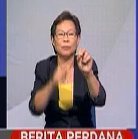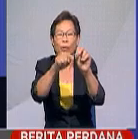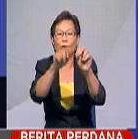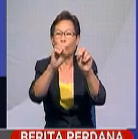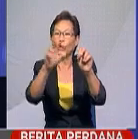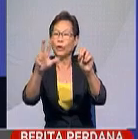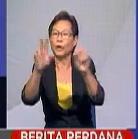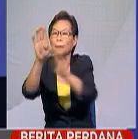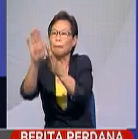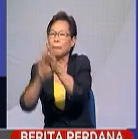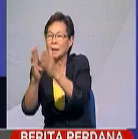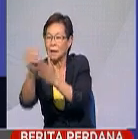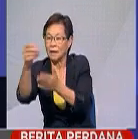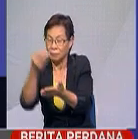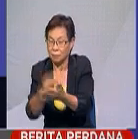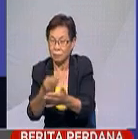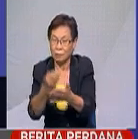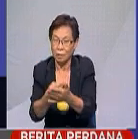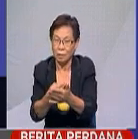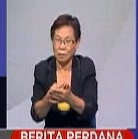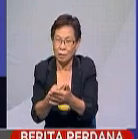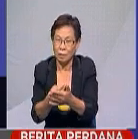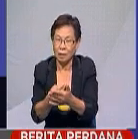RM30.03 billion, of which